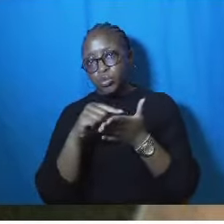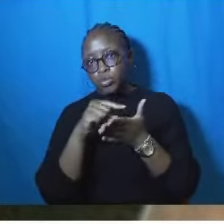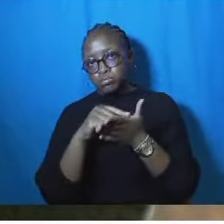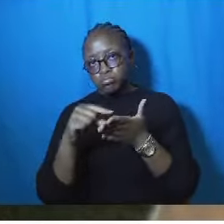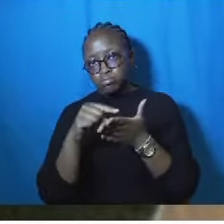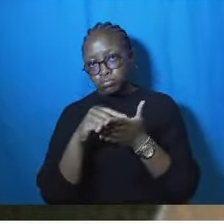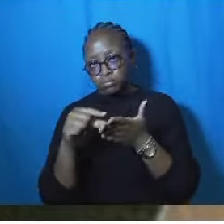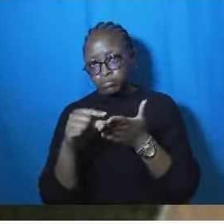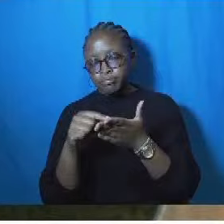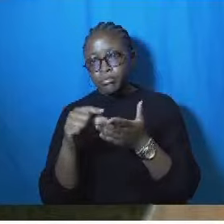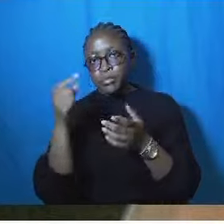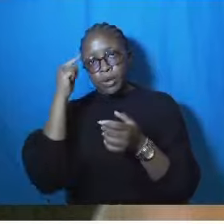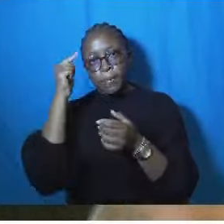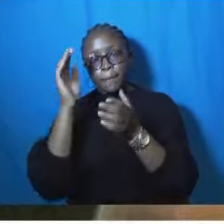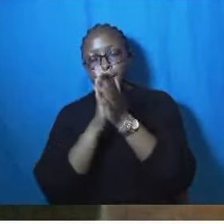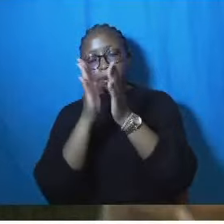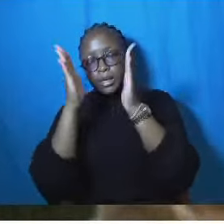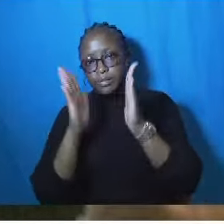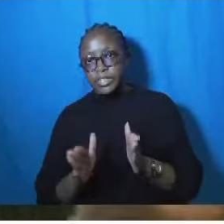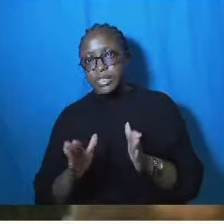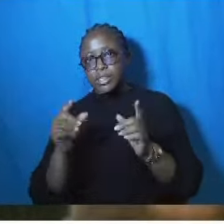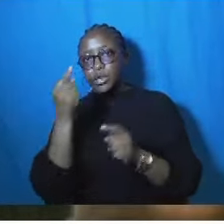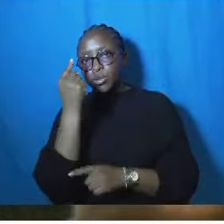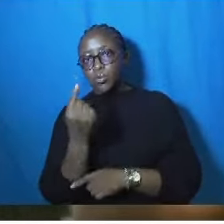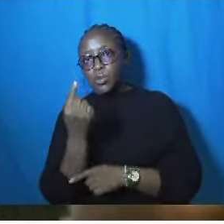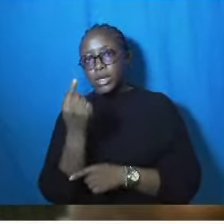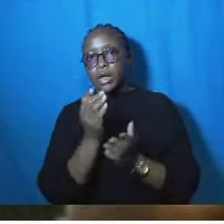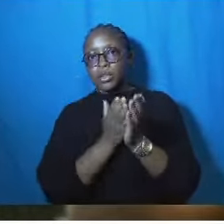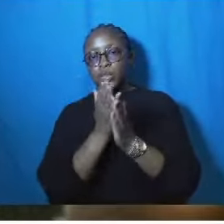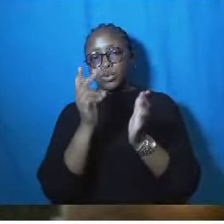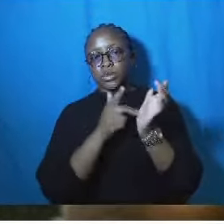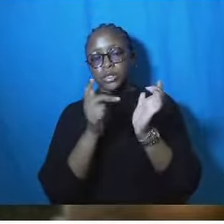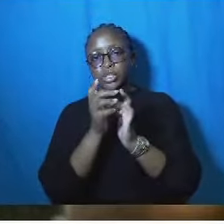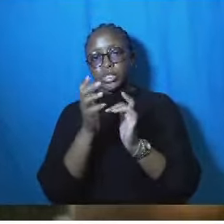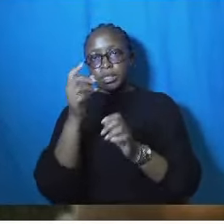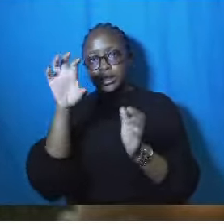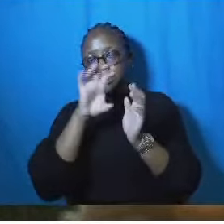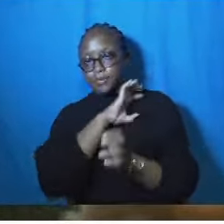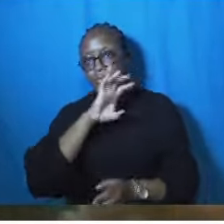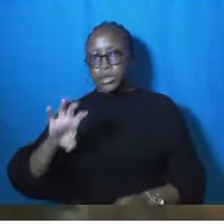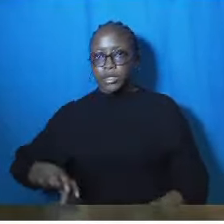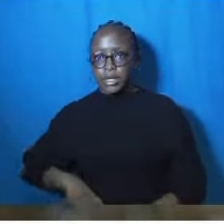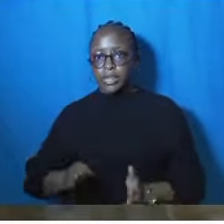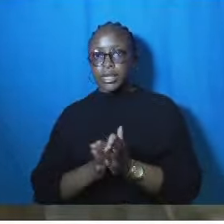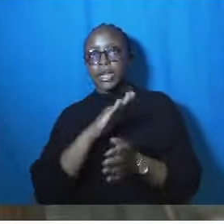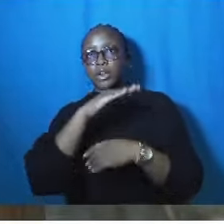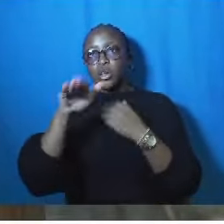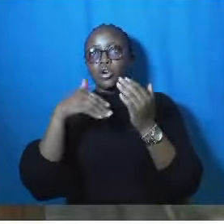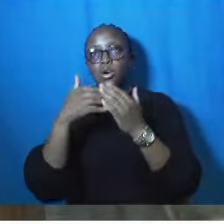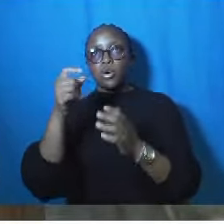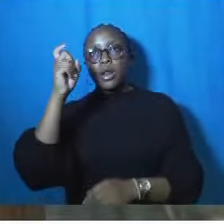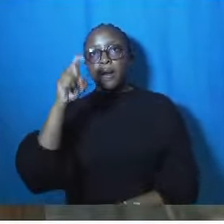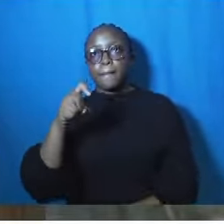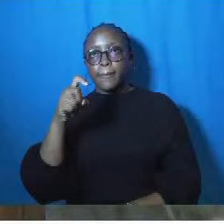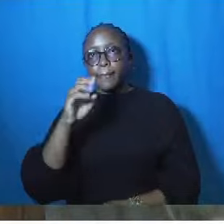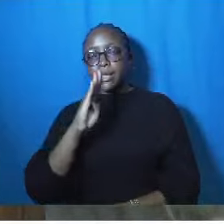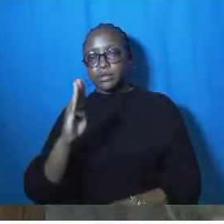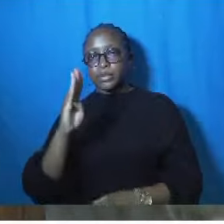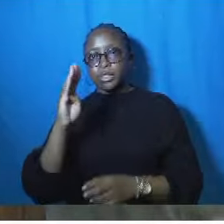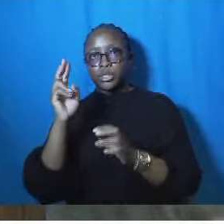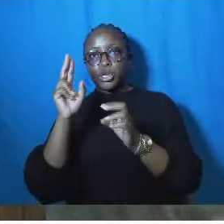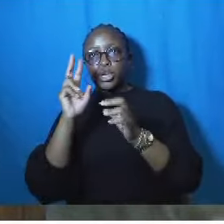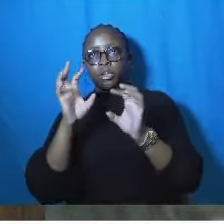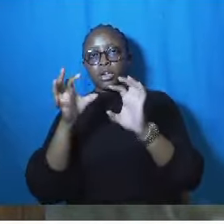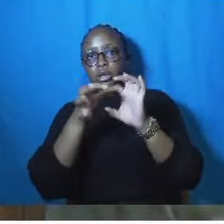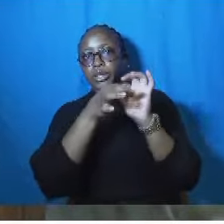Christ and that they ought to be united. Are you seeing what it would have done between the